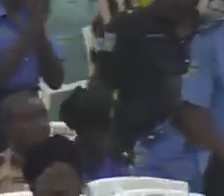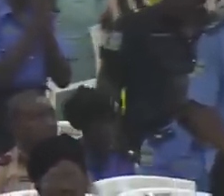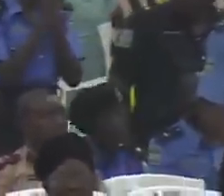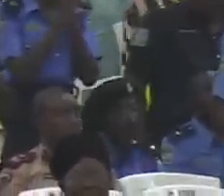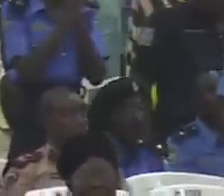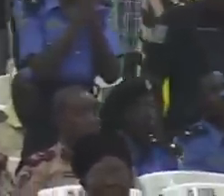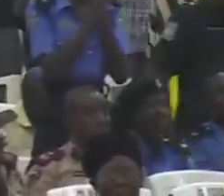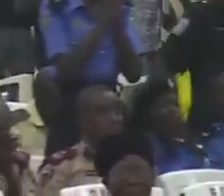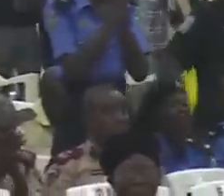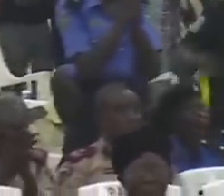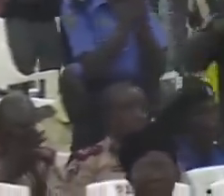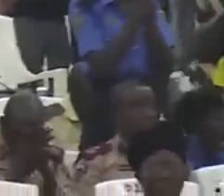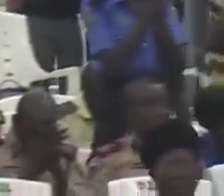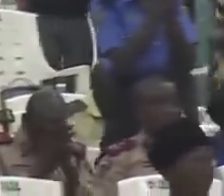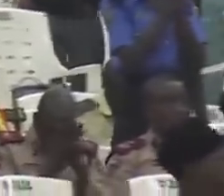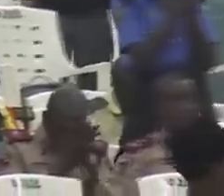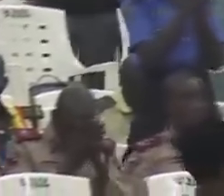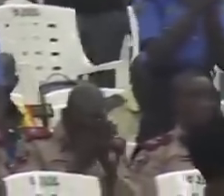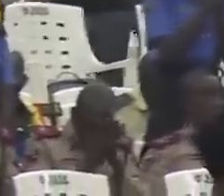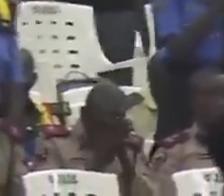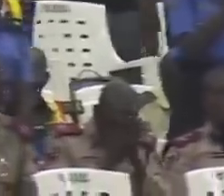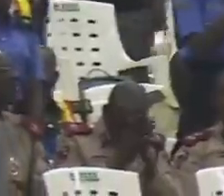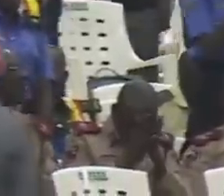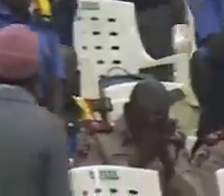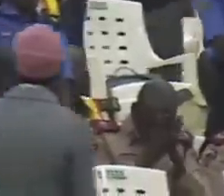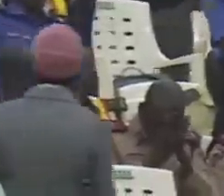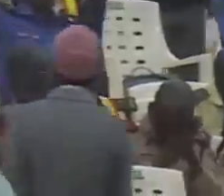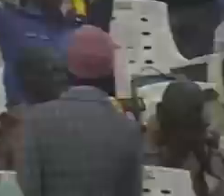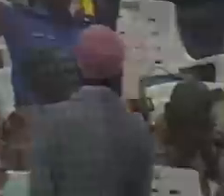hands that are still mobile.